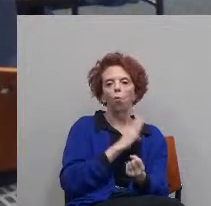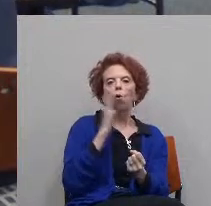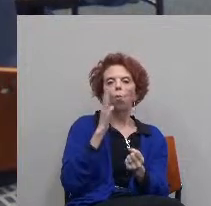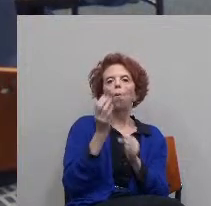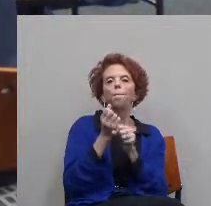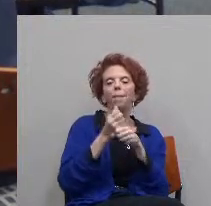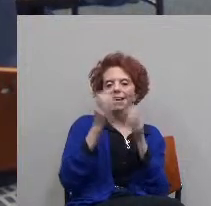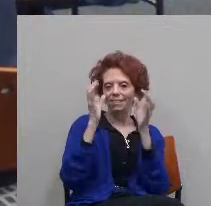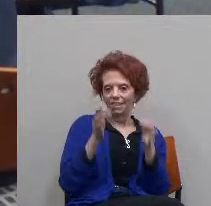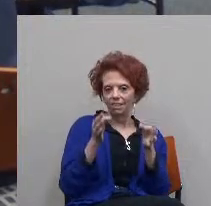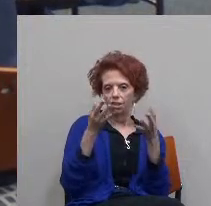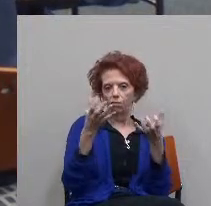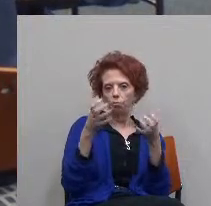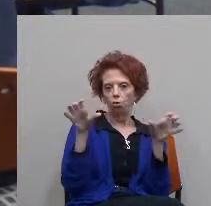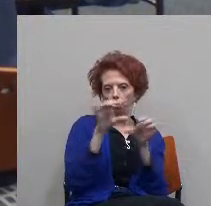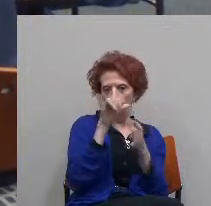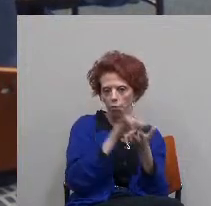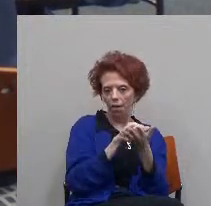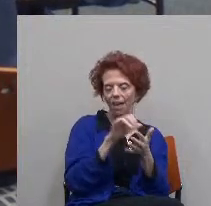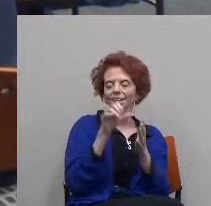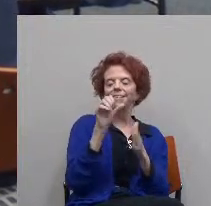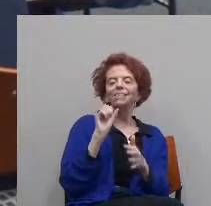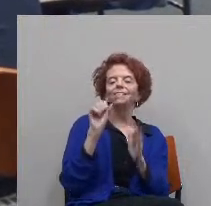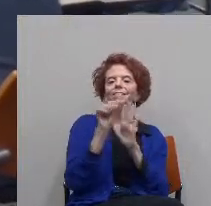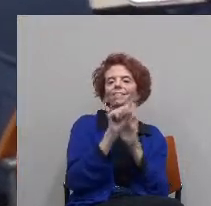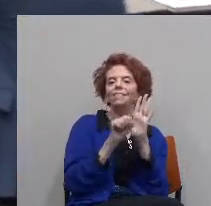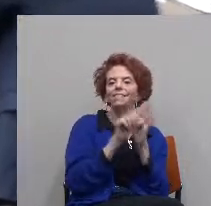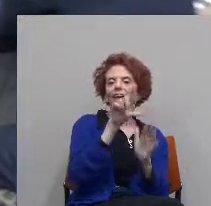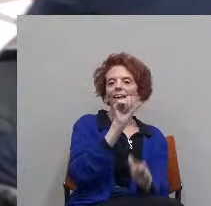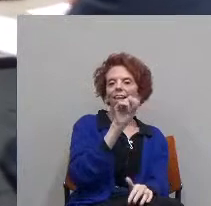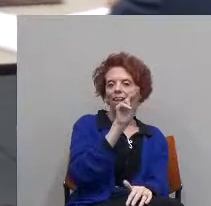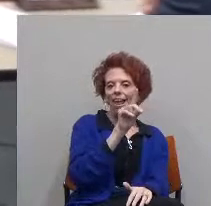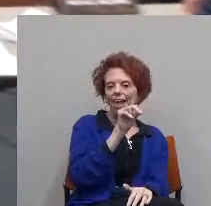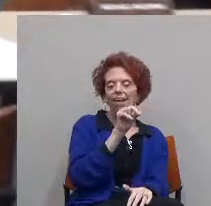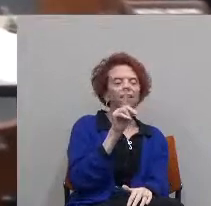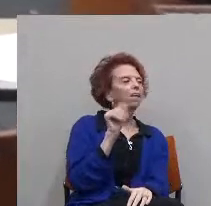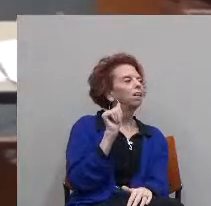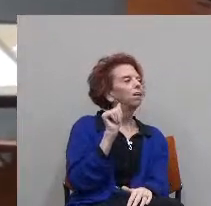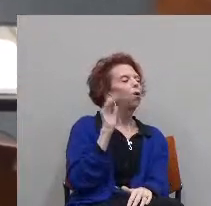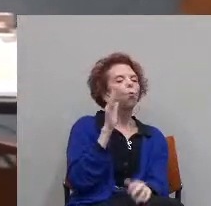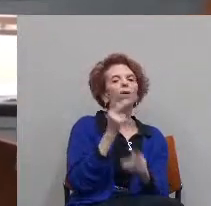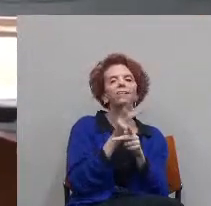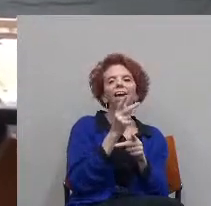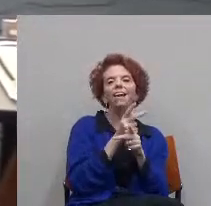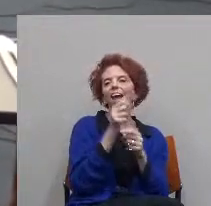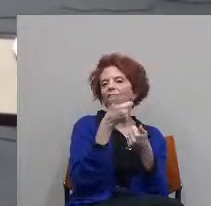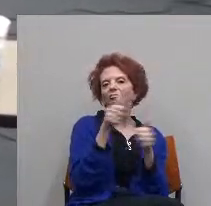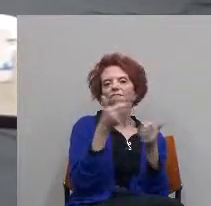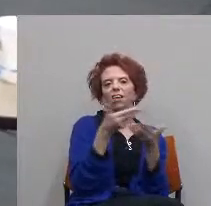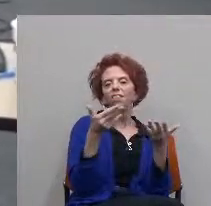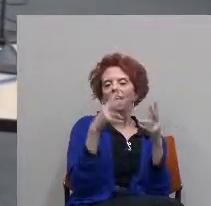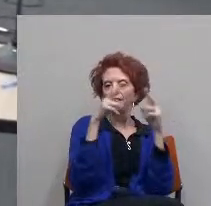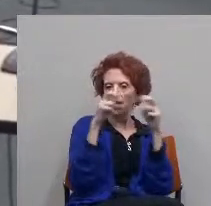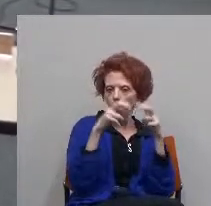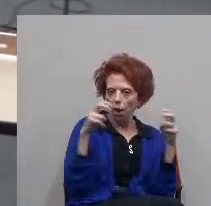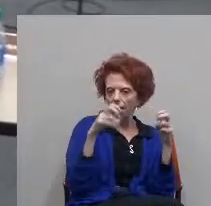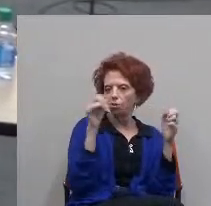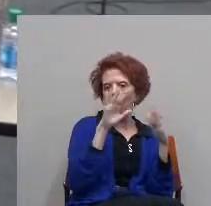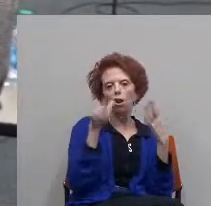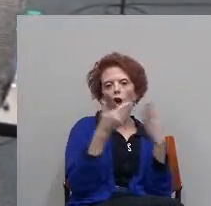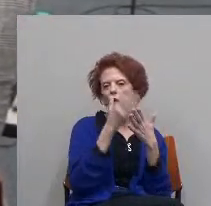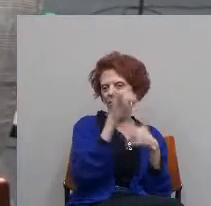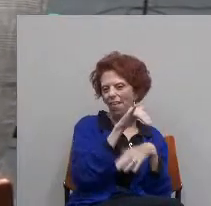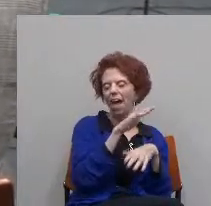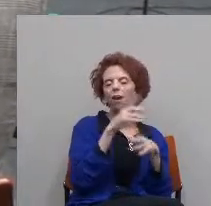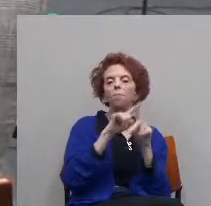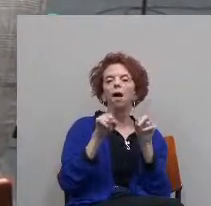the decision if you wanted to do that. State lands, my understanding, would take care of everything else, the appraisal, all that